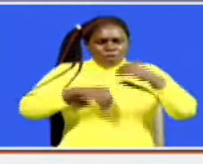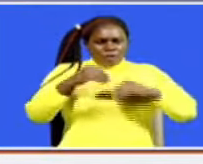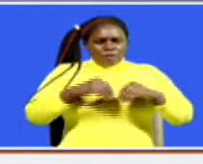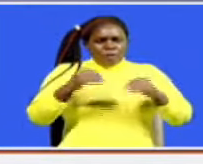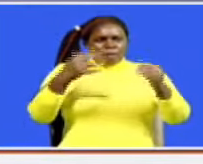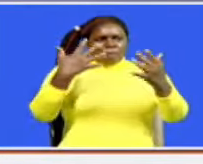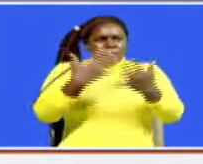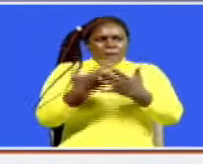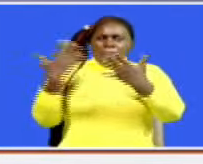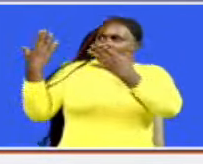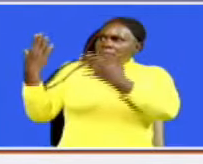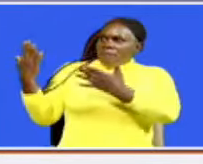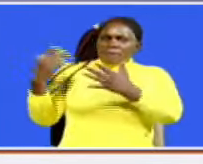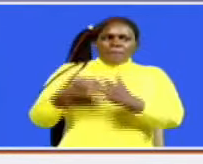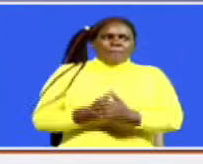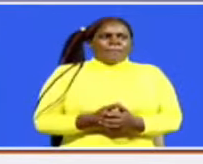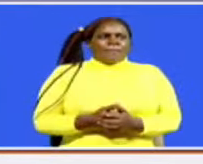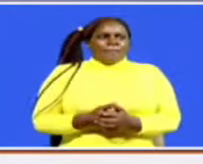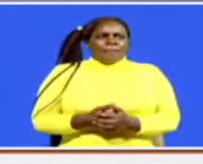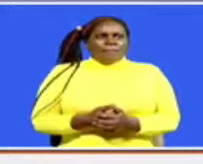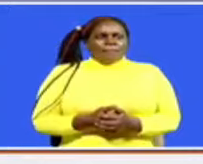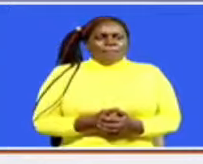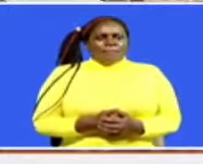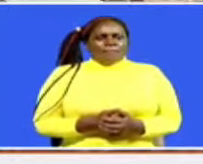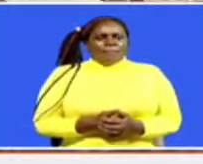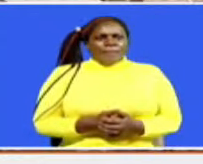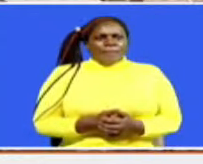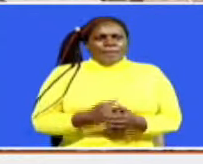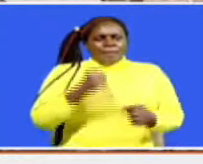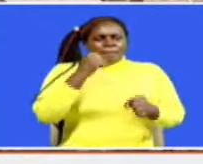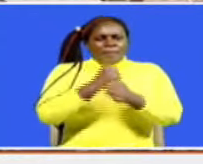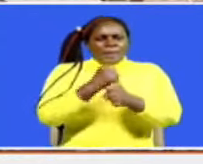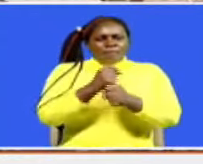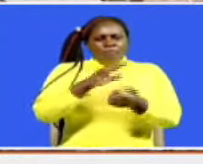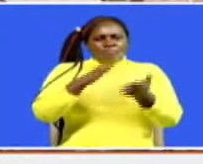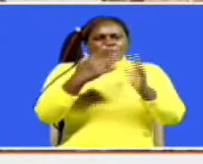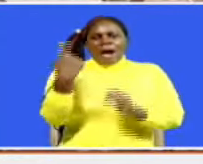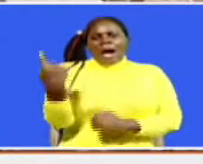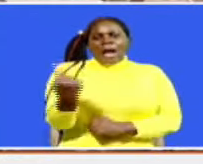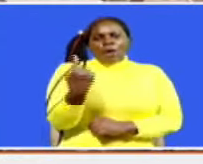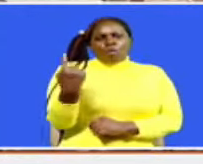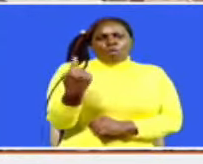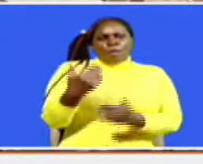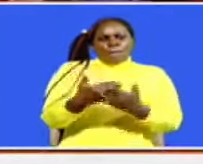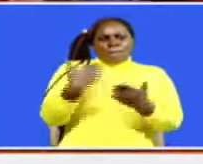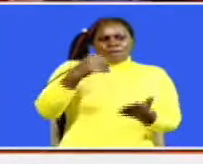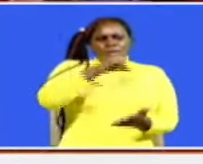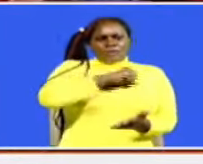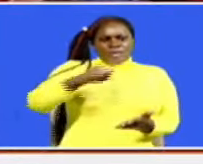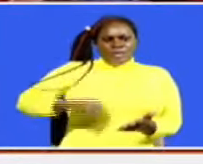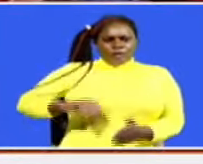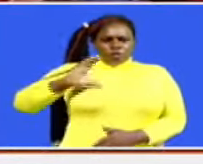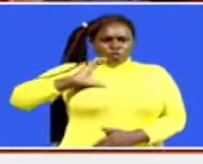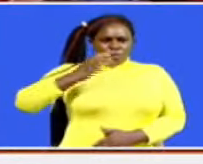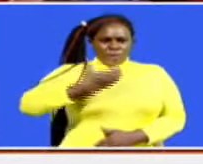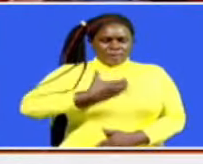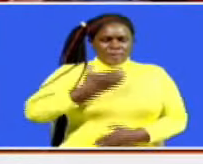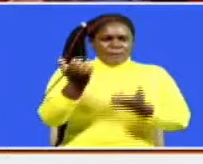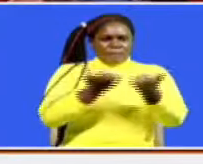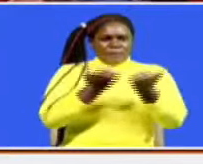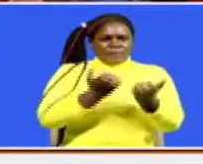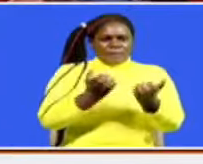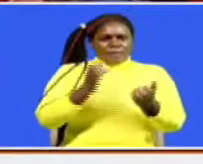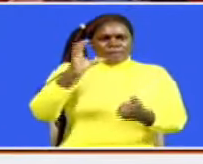arrest of the KMTC MD Pamela Mutua forced Miano to appear alone before the Senate Committee on Trade.